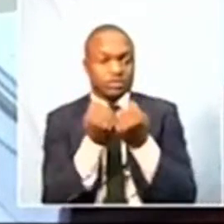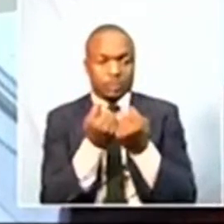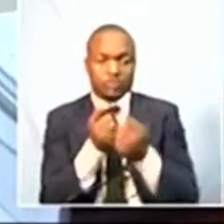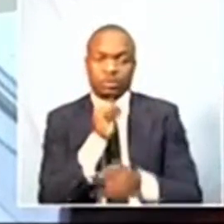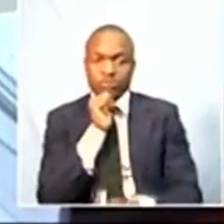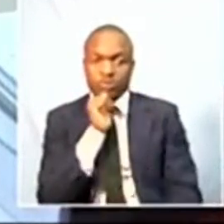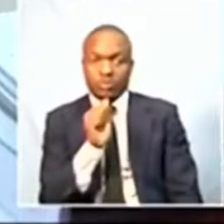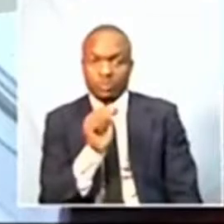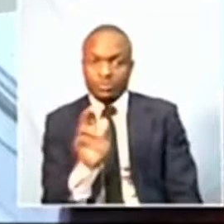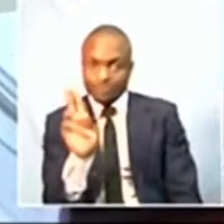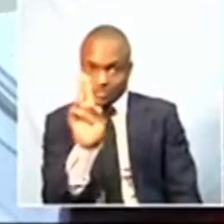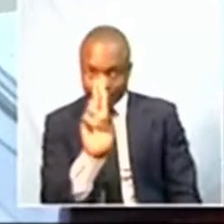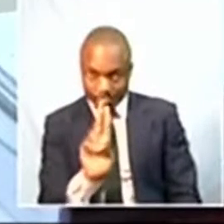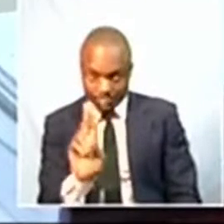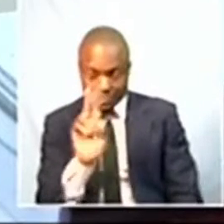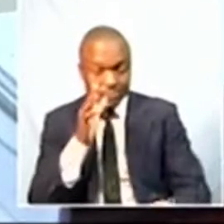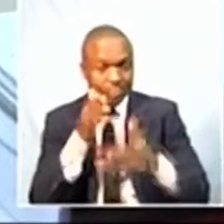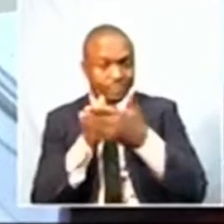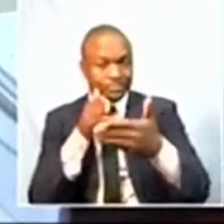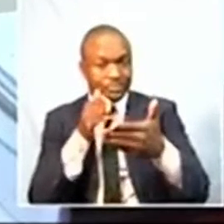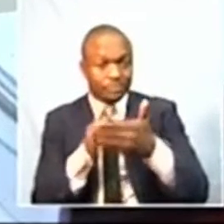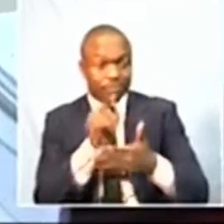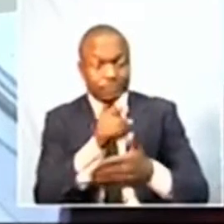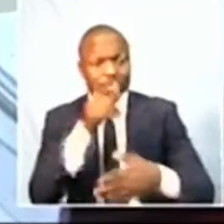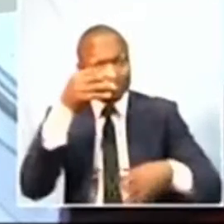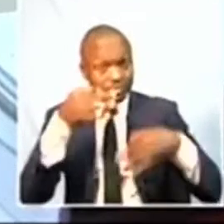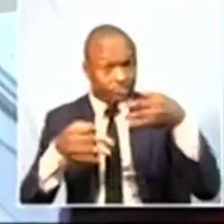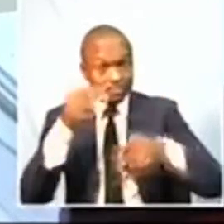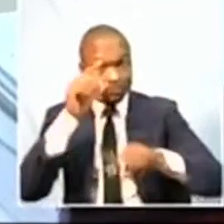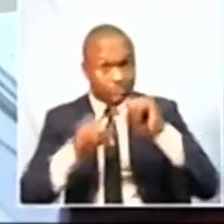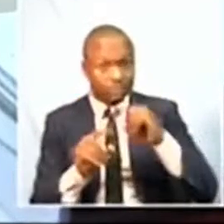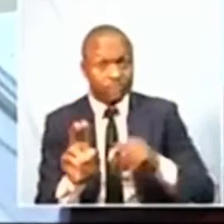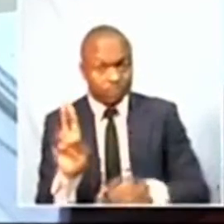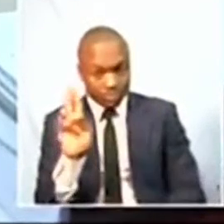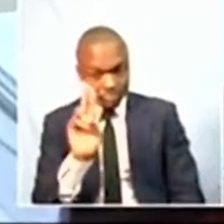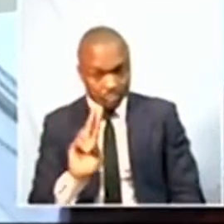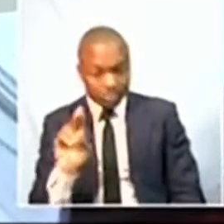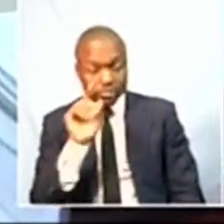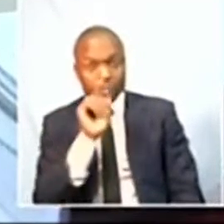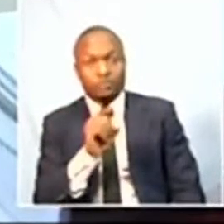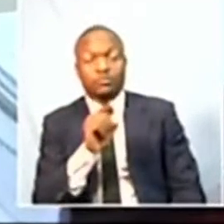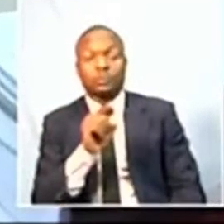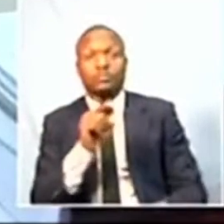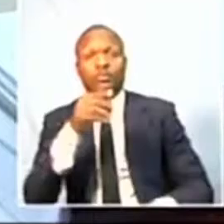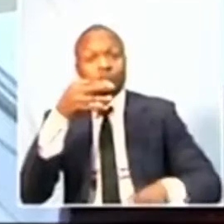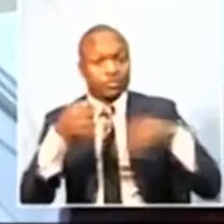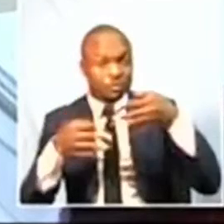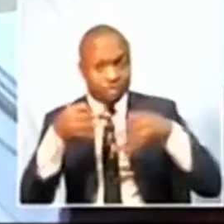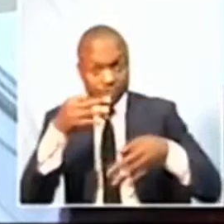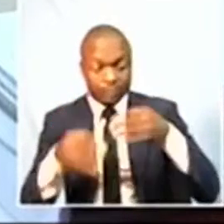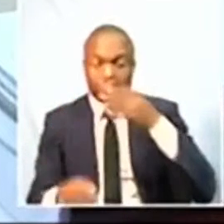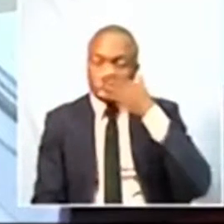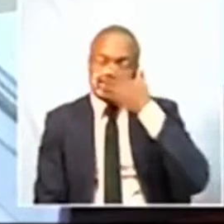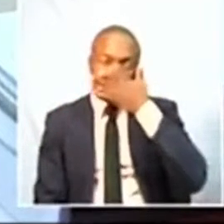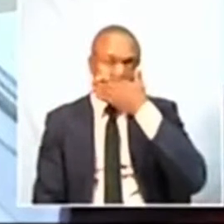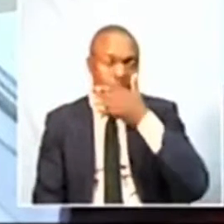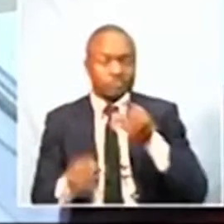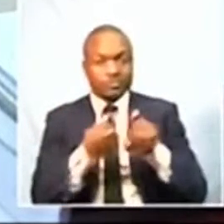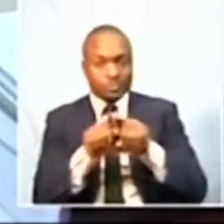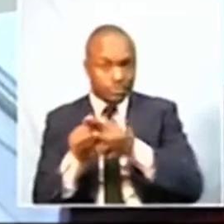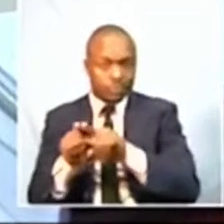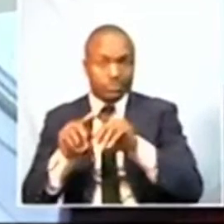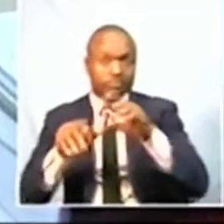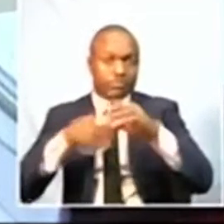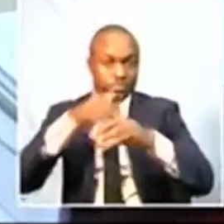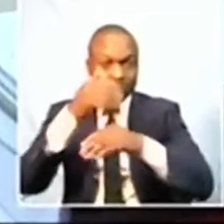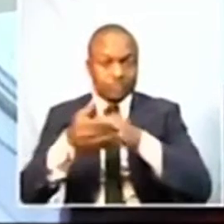used against you in the courts of laws, or cannot be used against you in the court of laws, and also